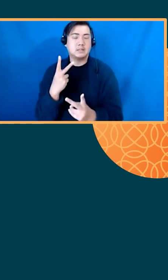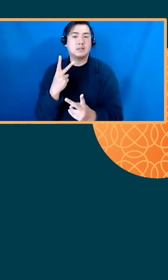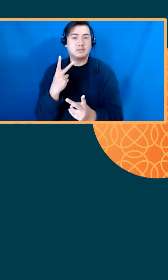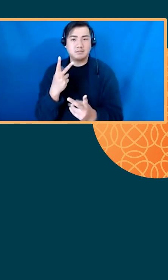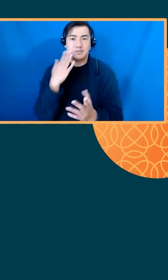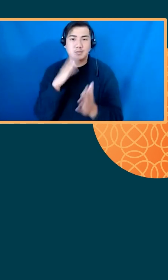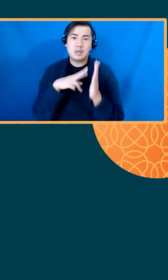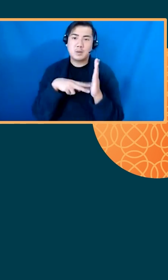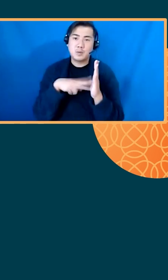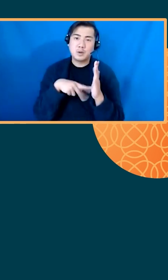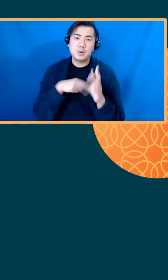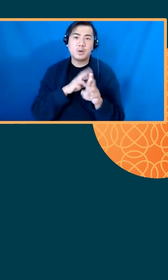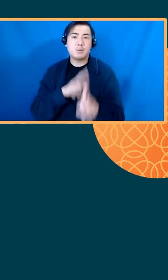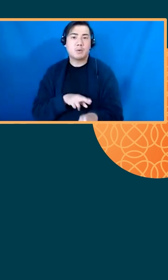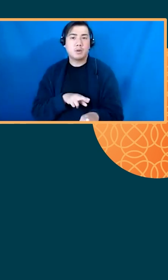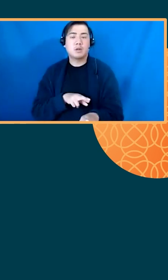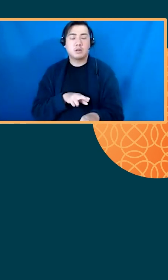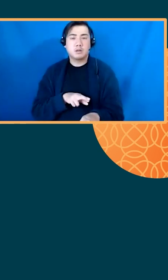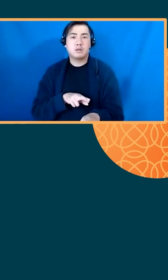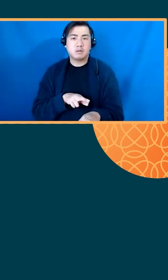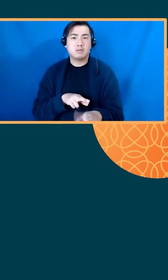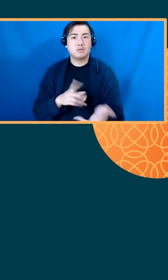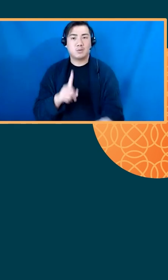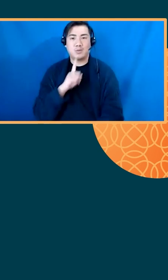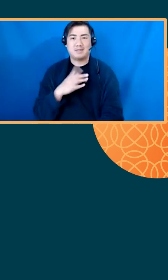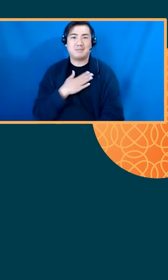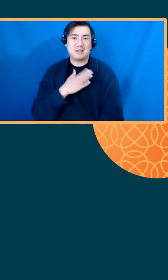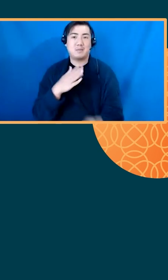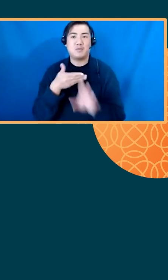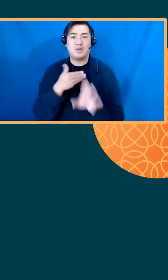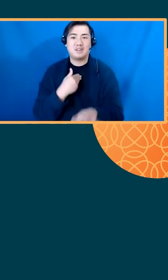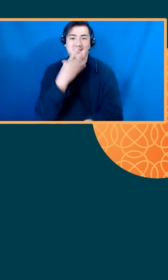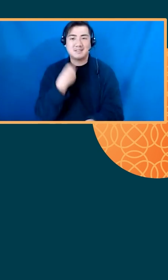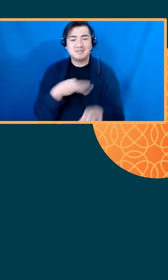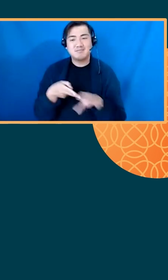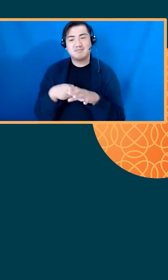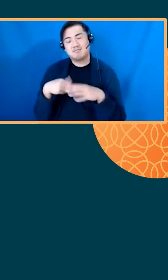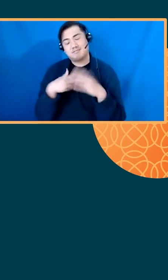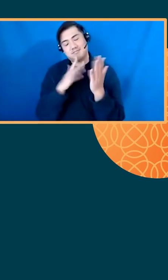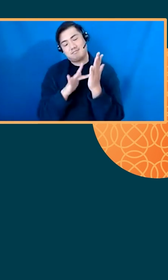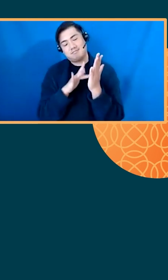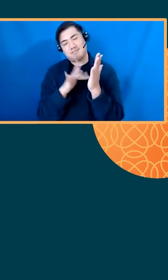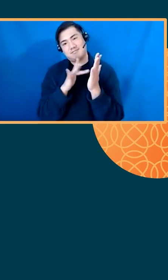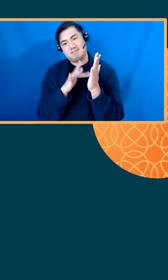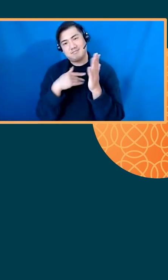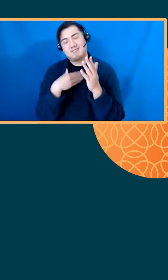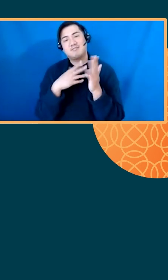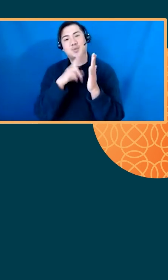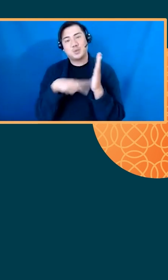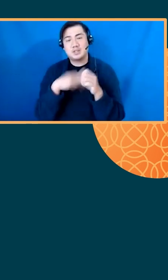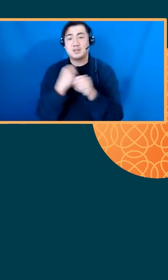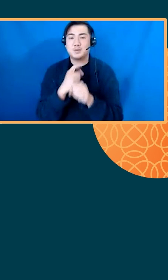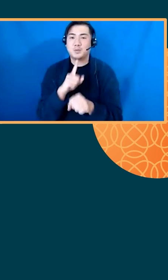read reports as part of my bedtime routine. Yes, I know, I love it. It's a very common